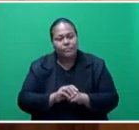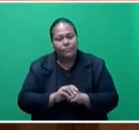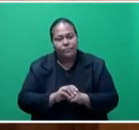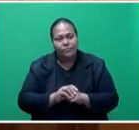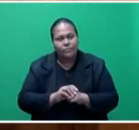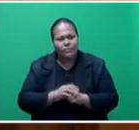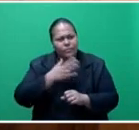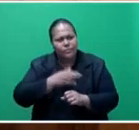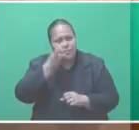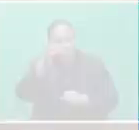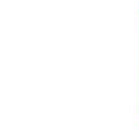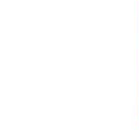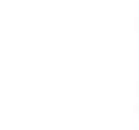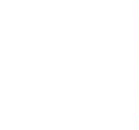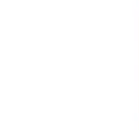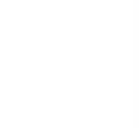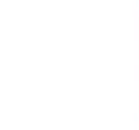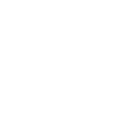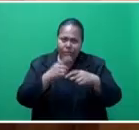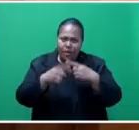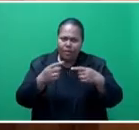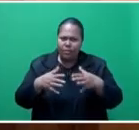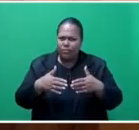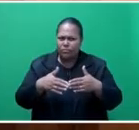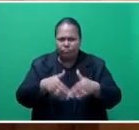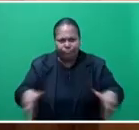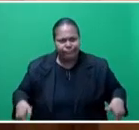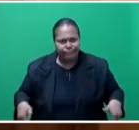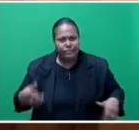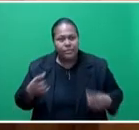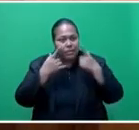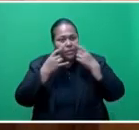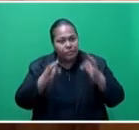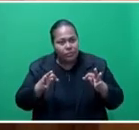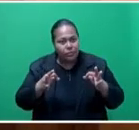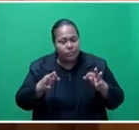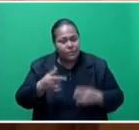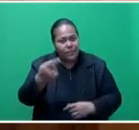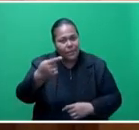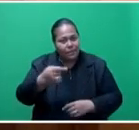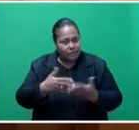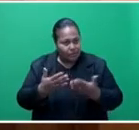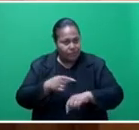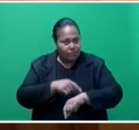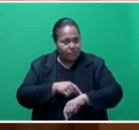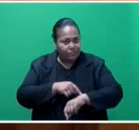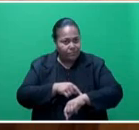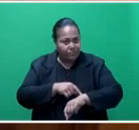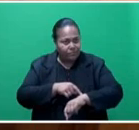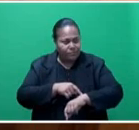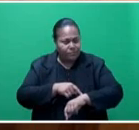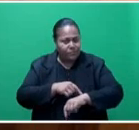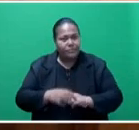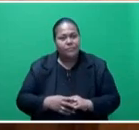the question on the restriction of our freedom of movement by the 11 p.m. curfew under the Public Health COVID-19 regulations issued by